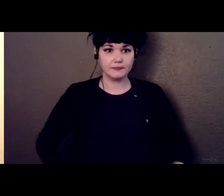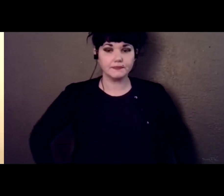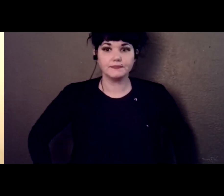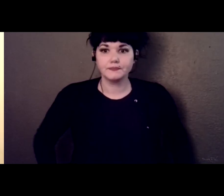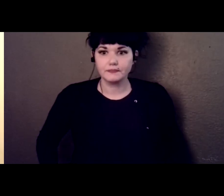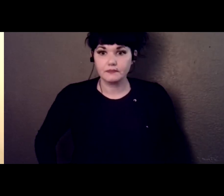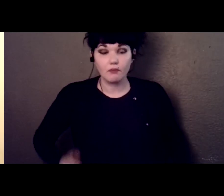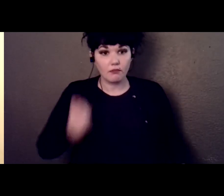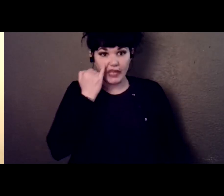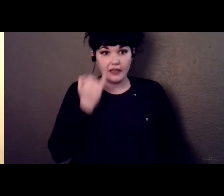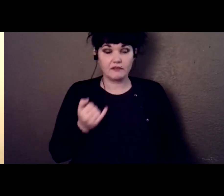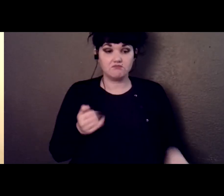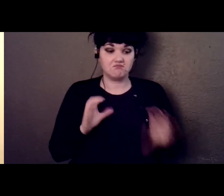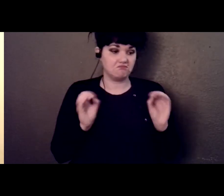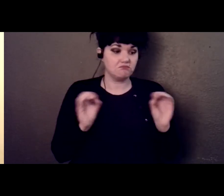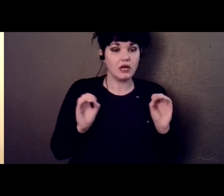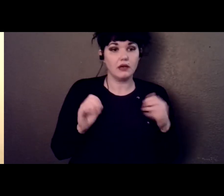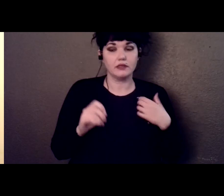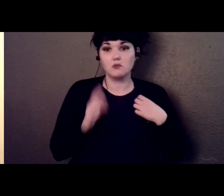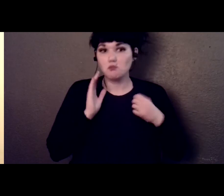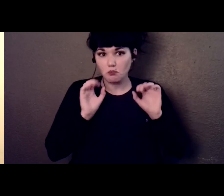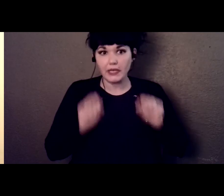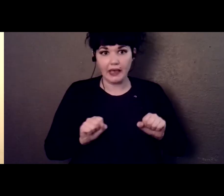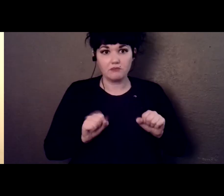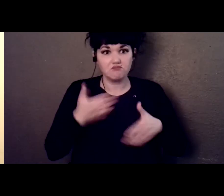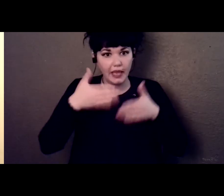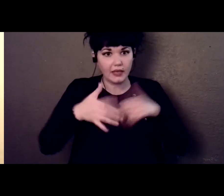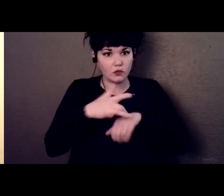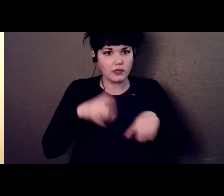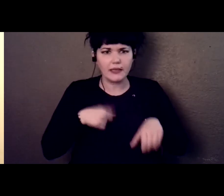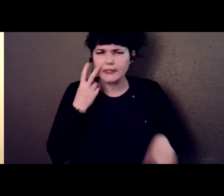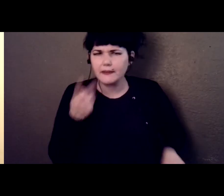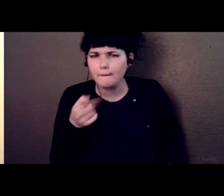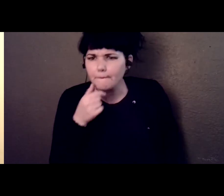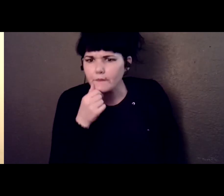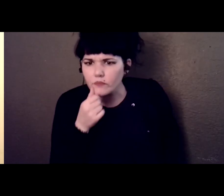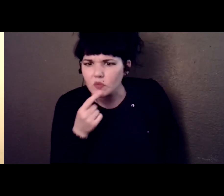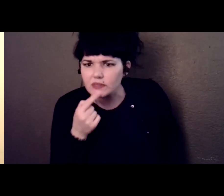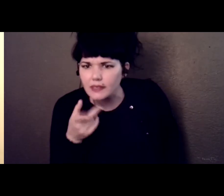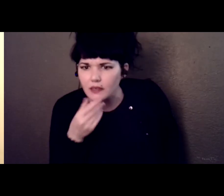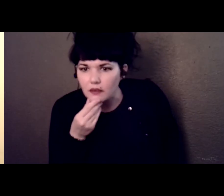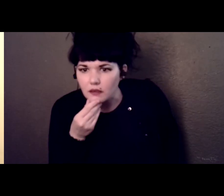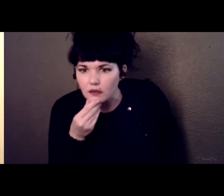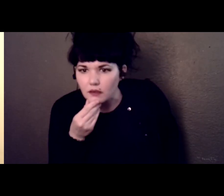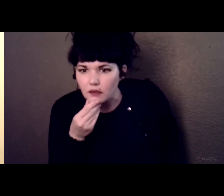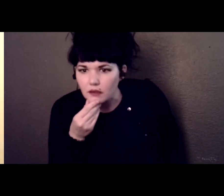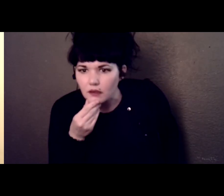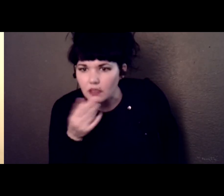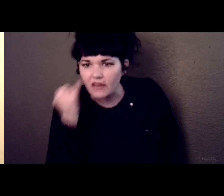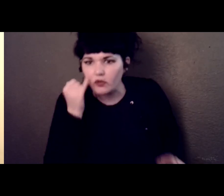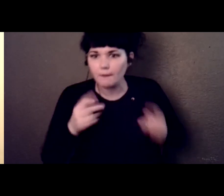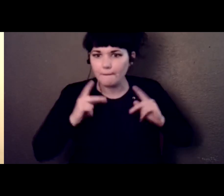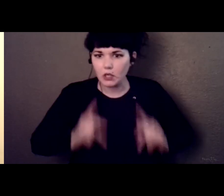If you don't have any questions, we'll end a little bit earlier. Let me see here. Hey, Daniel, if we personally see a